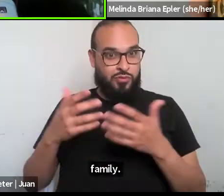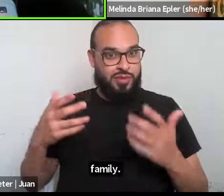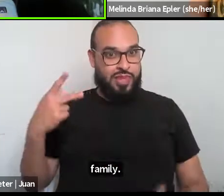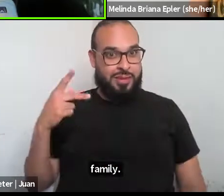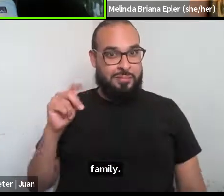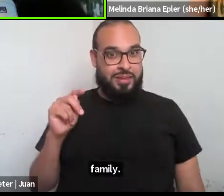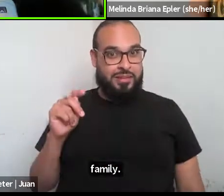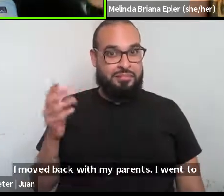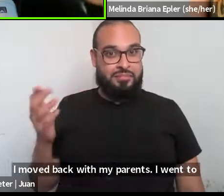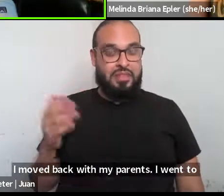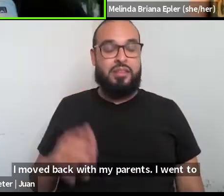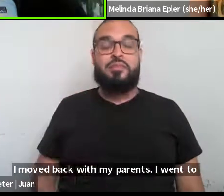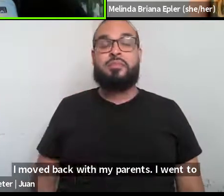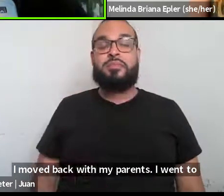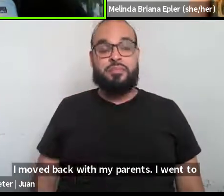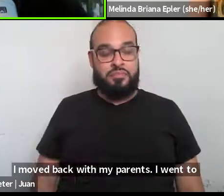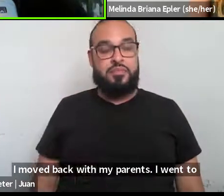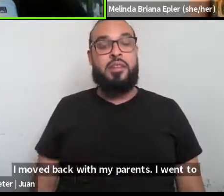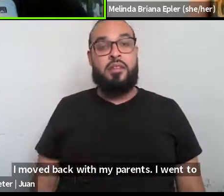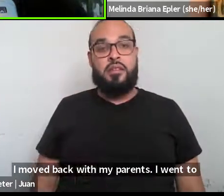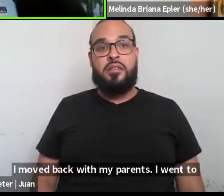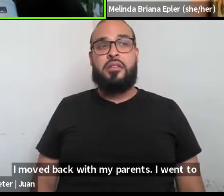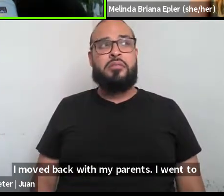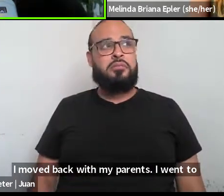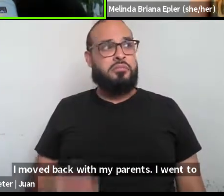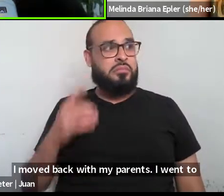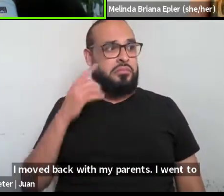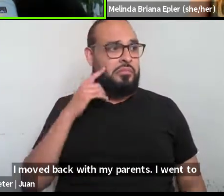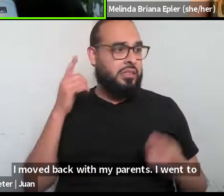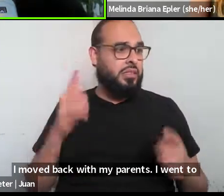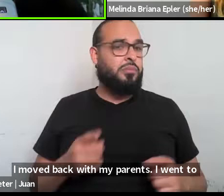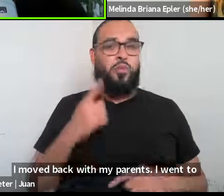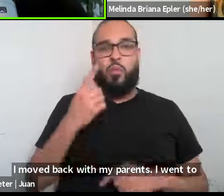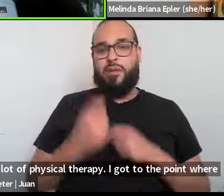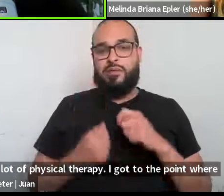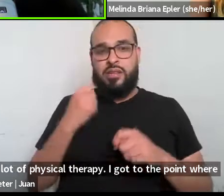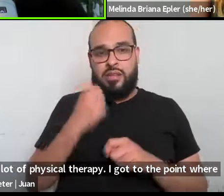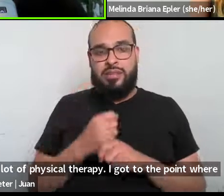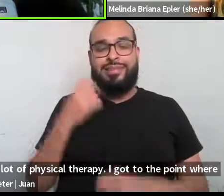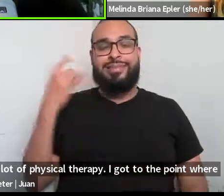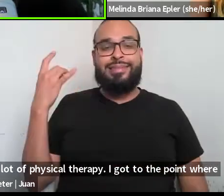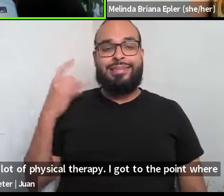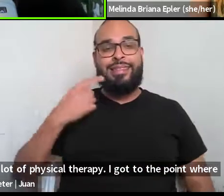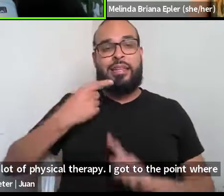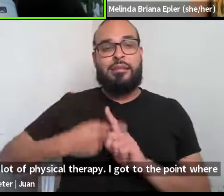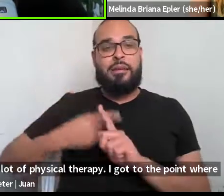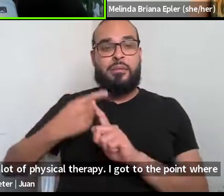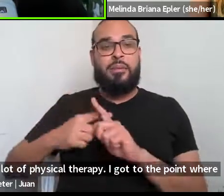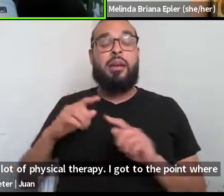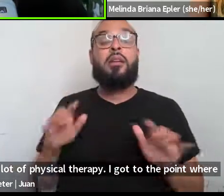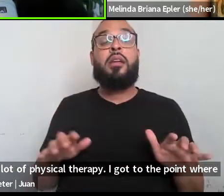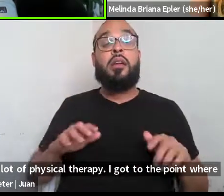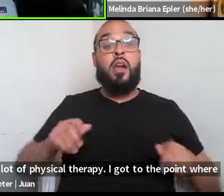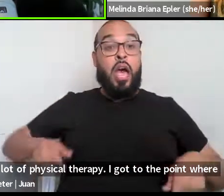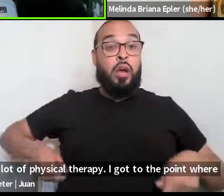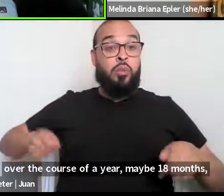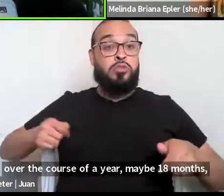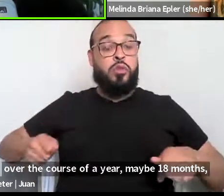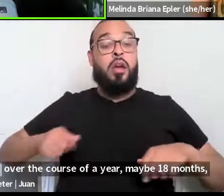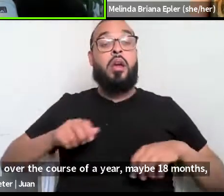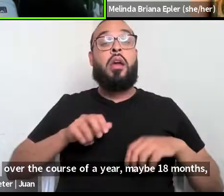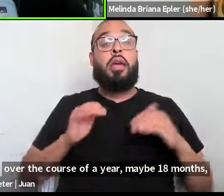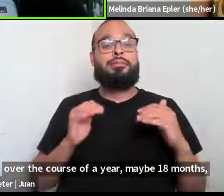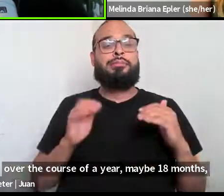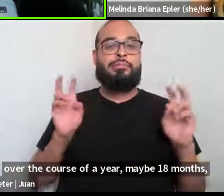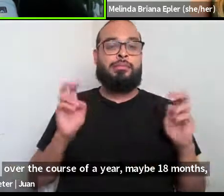I, got to the point where over the course of a year, maybe 18 months, graduated from a wheelchair to a